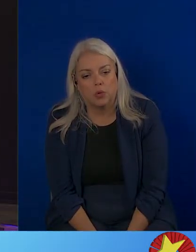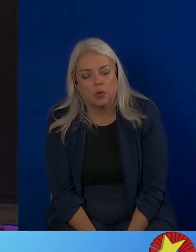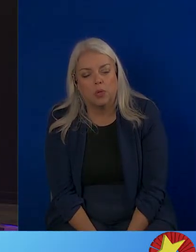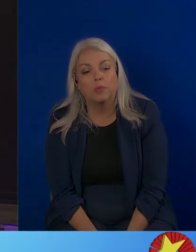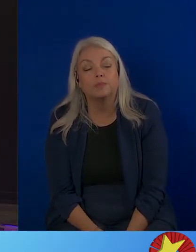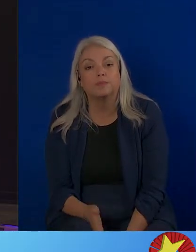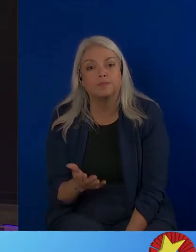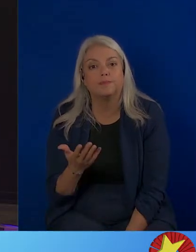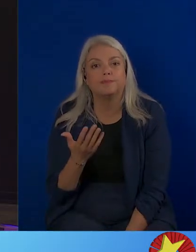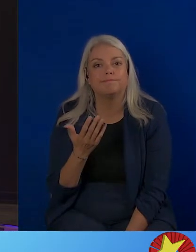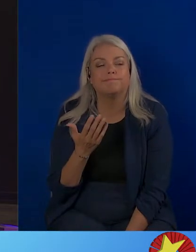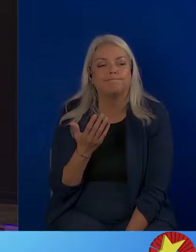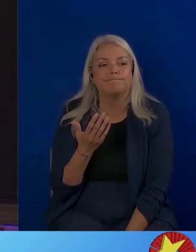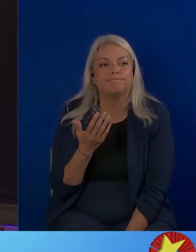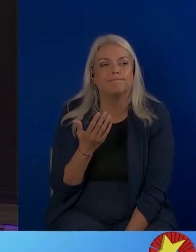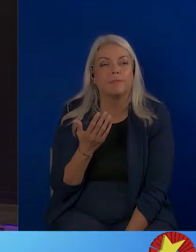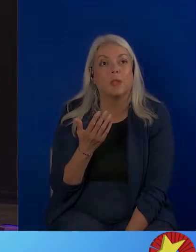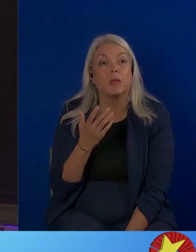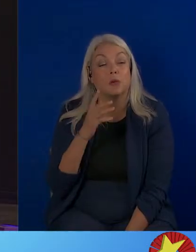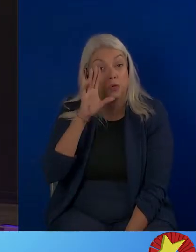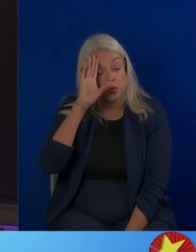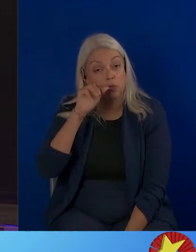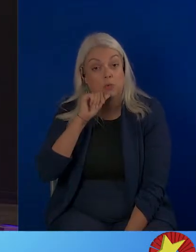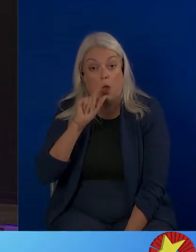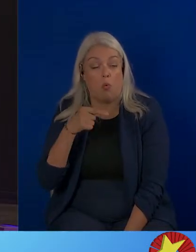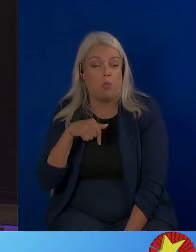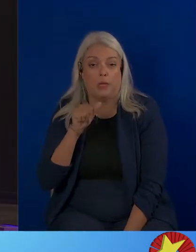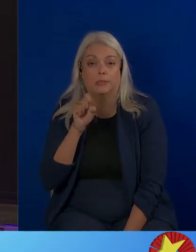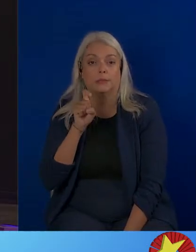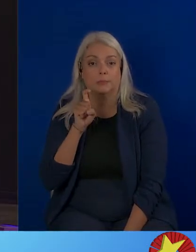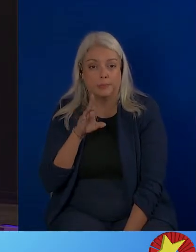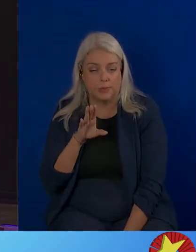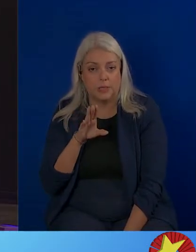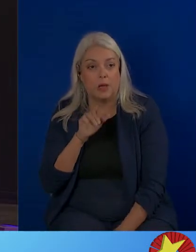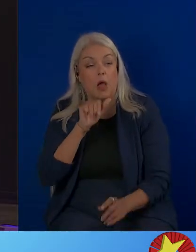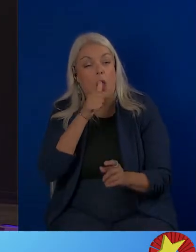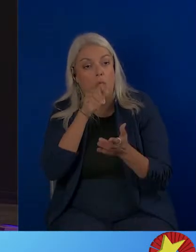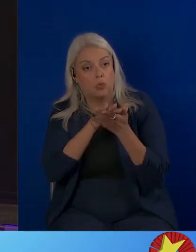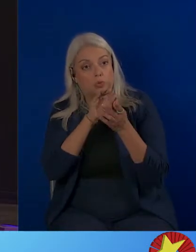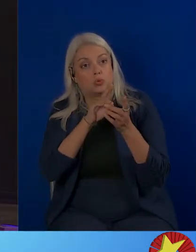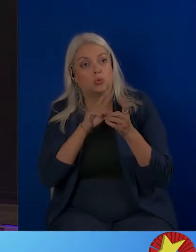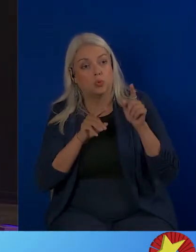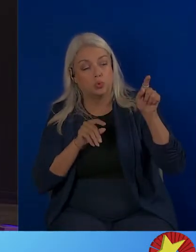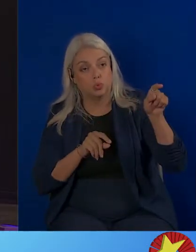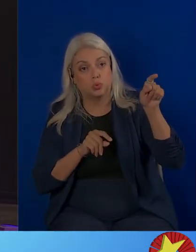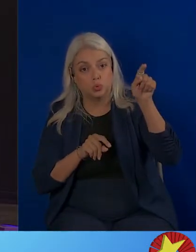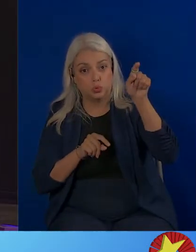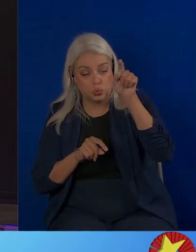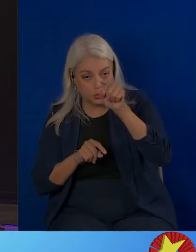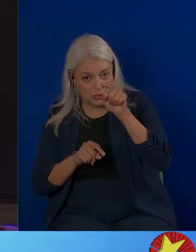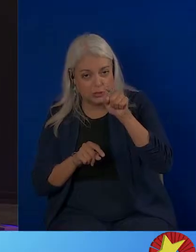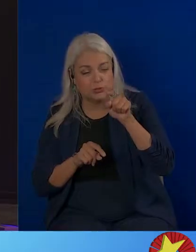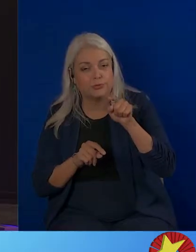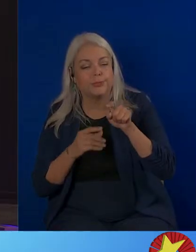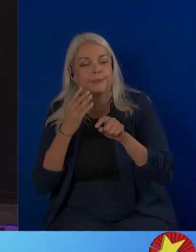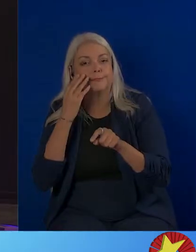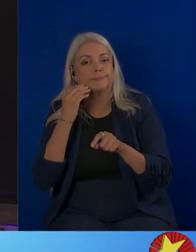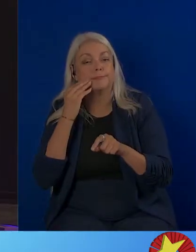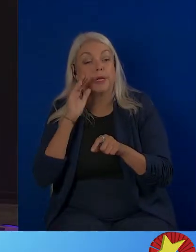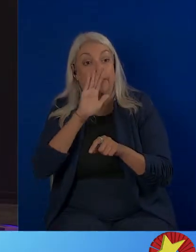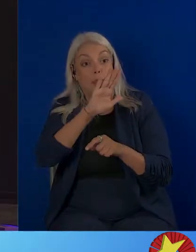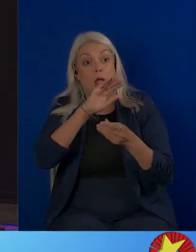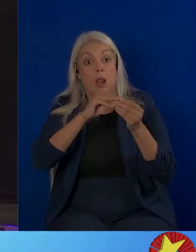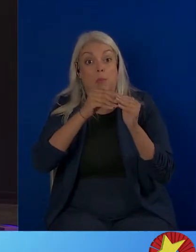One of the same, it happens in other school districts. Other school districts are facing that the number of students that